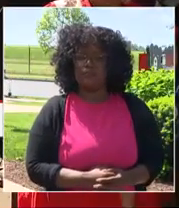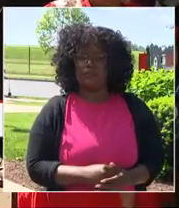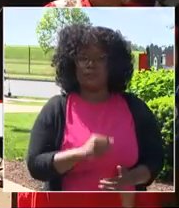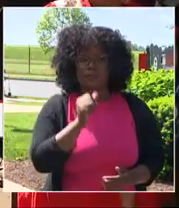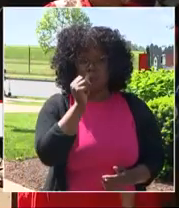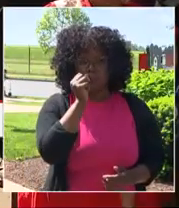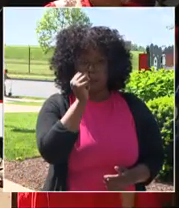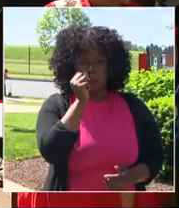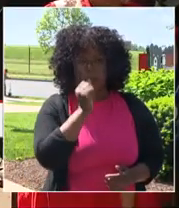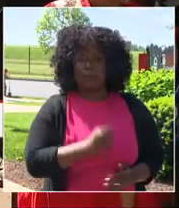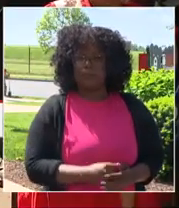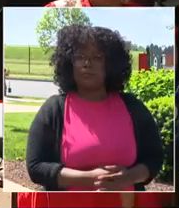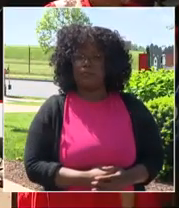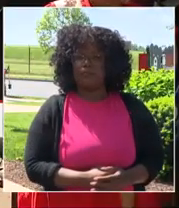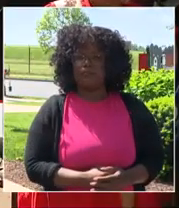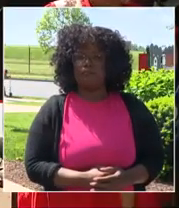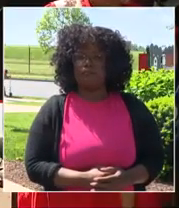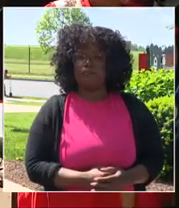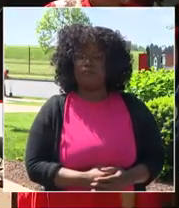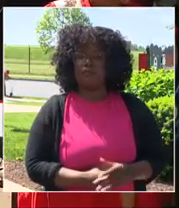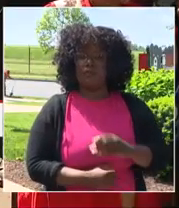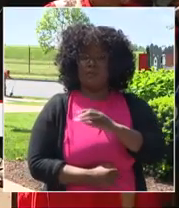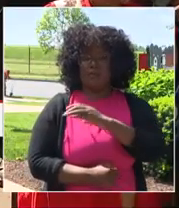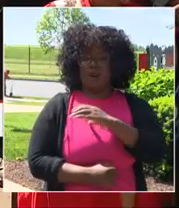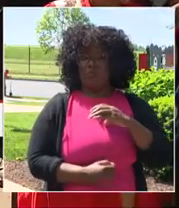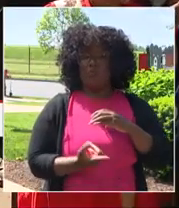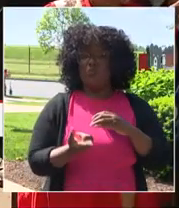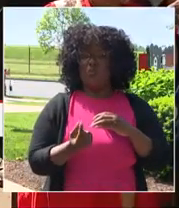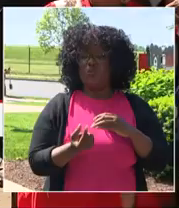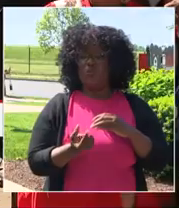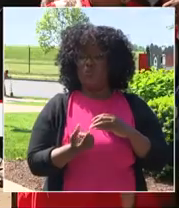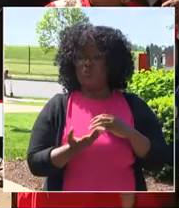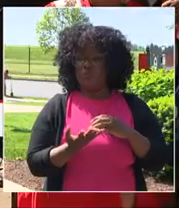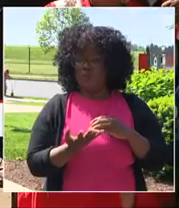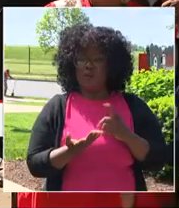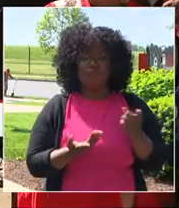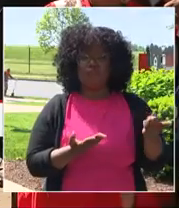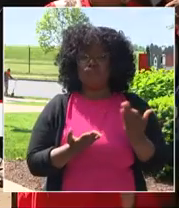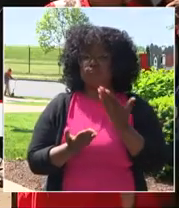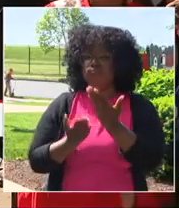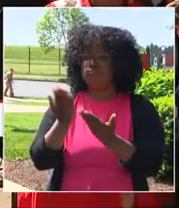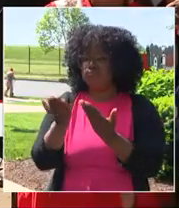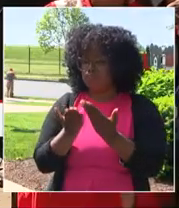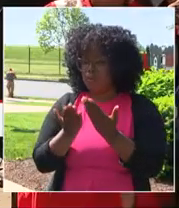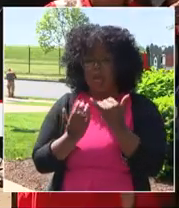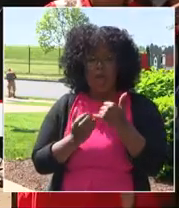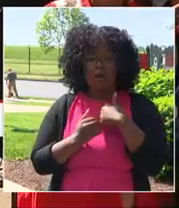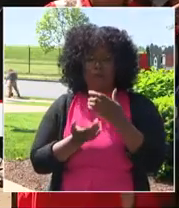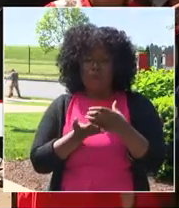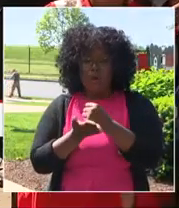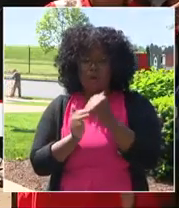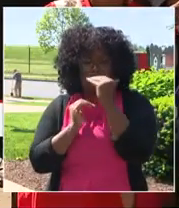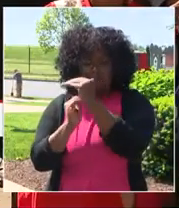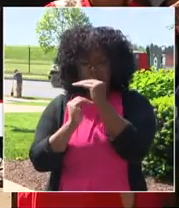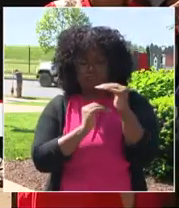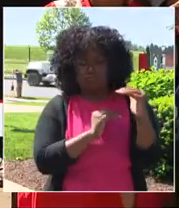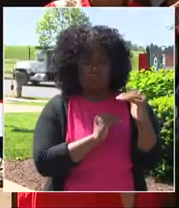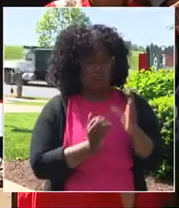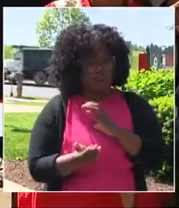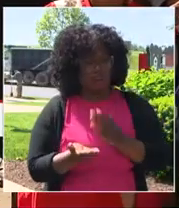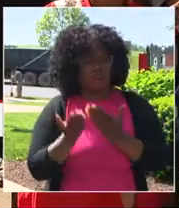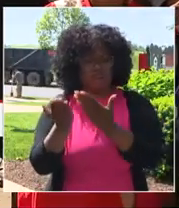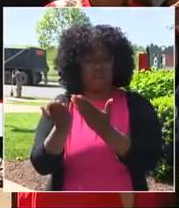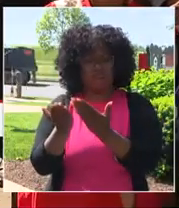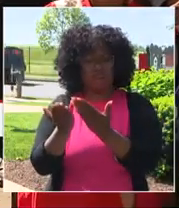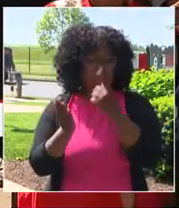Congress imposes several revenue limitations on D.C. For example, D.C.